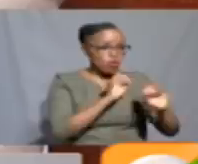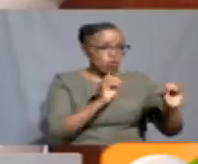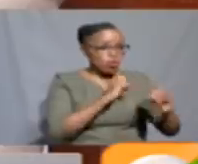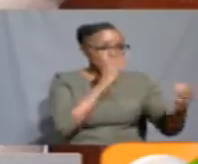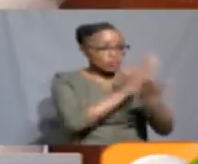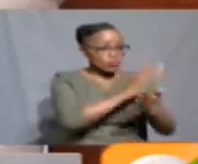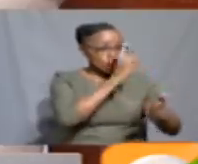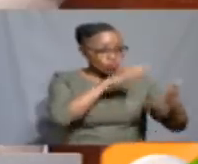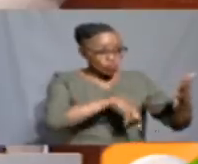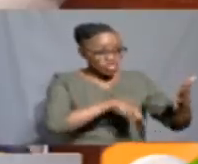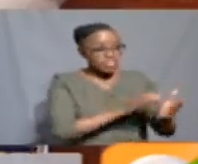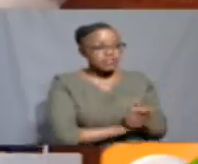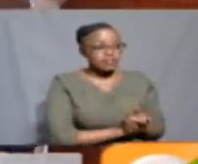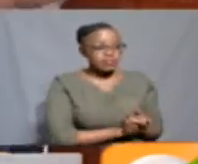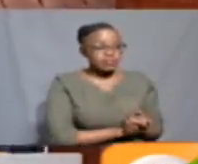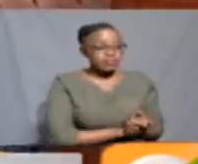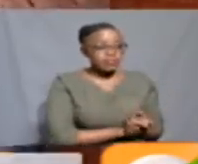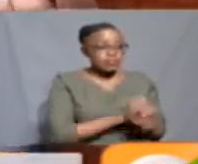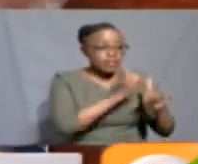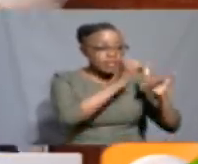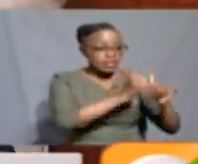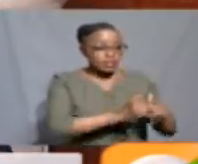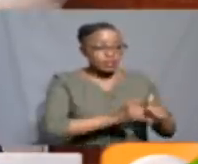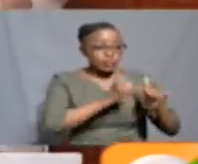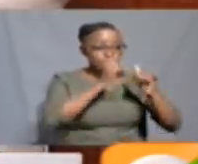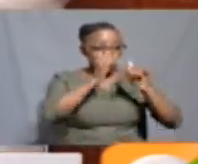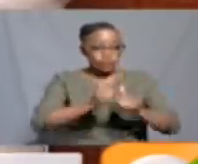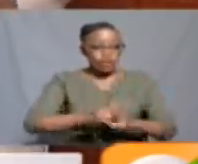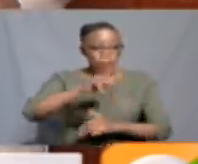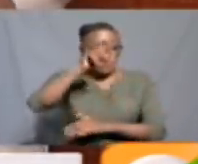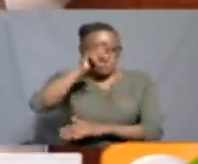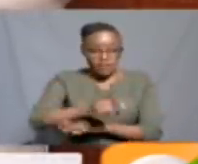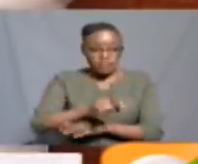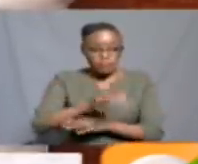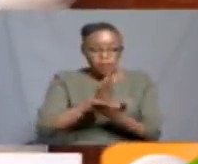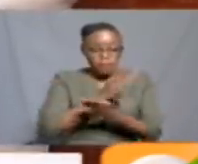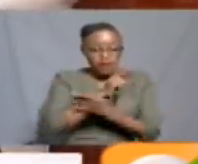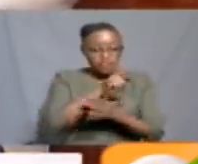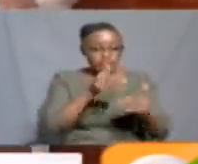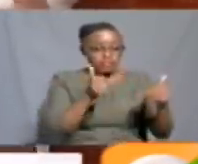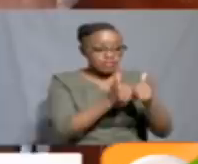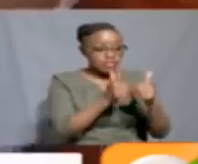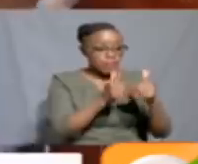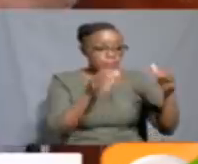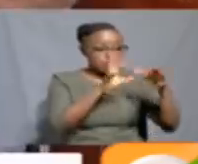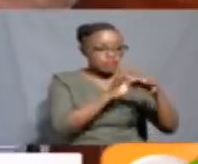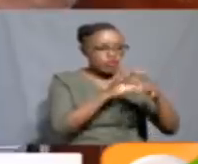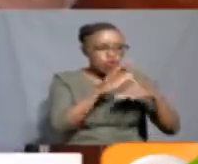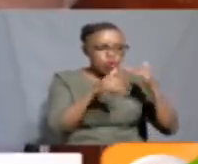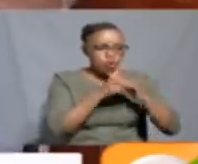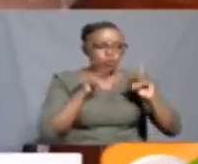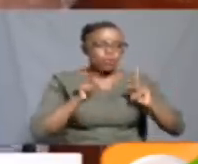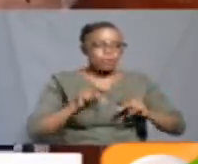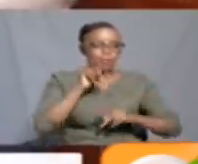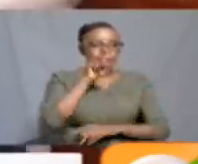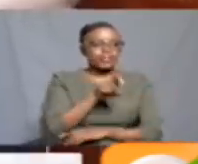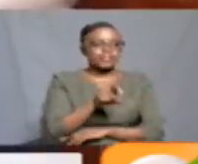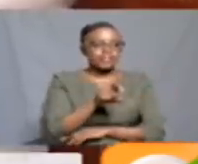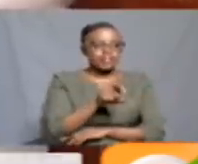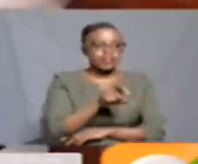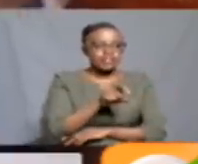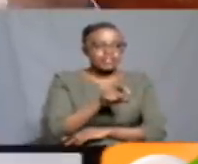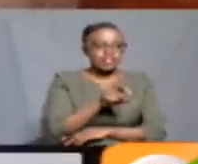that each individual must be a part of this game. Everyone. If